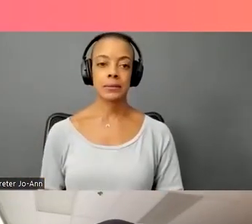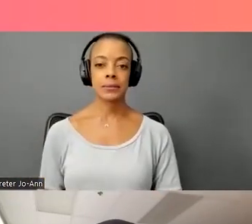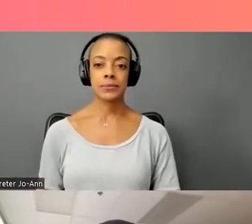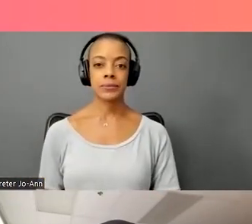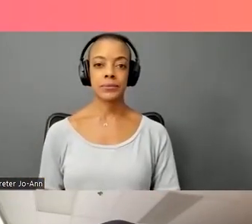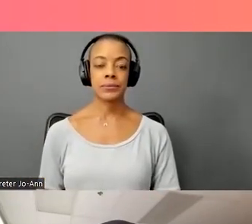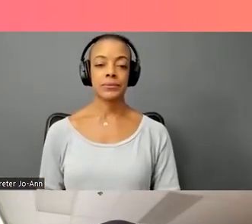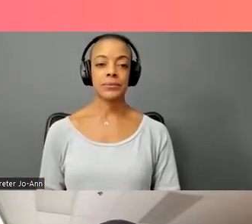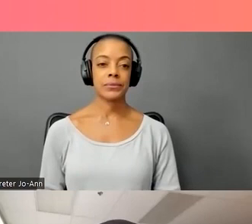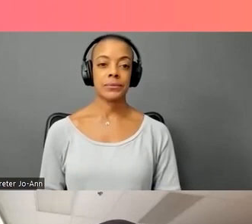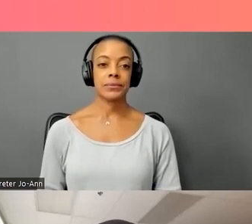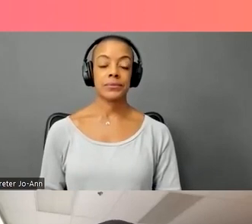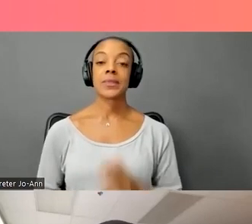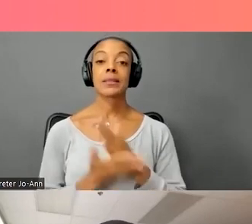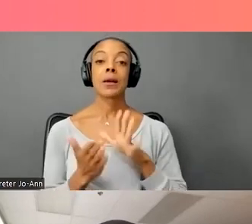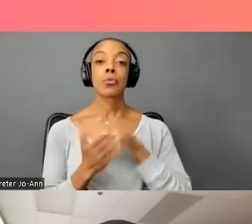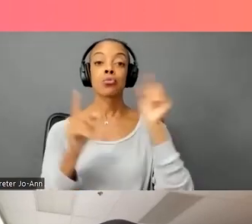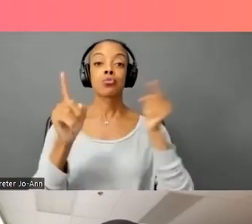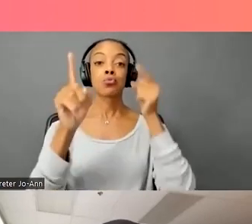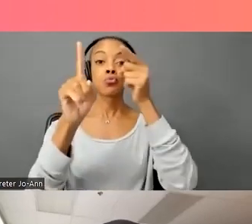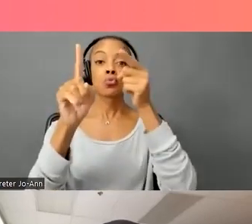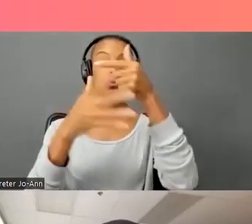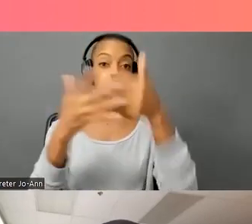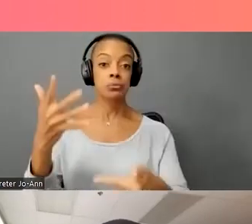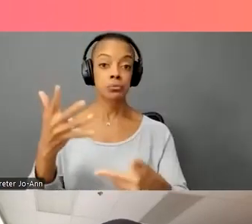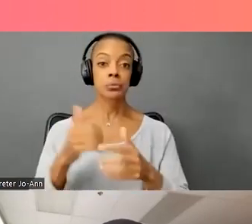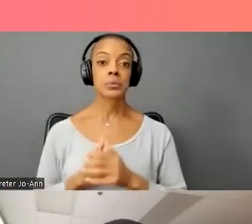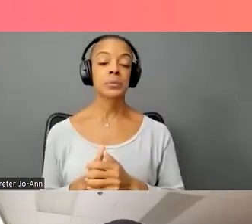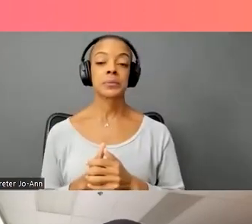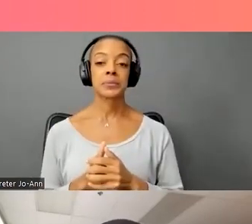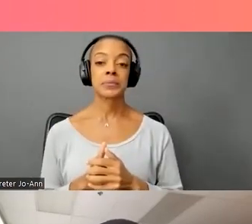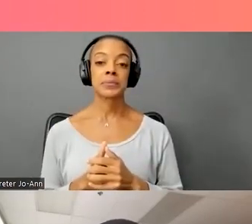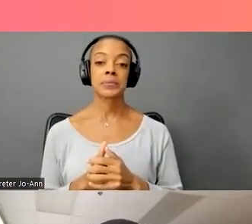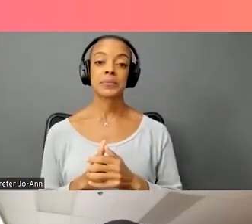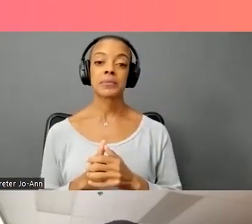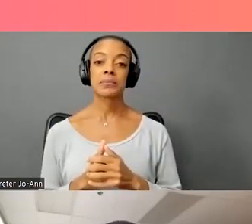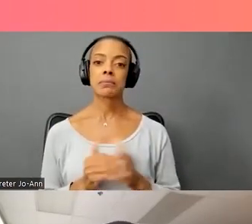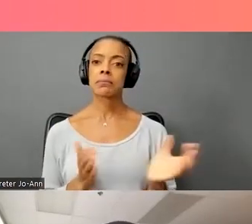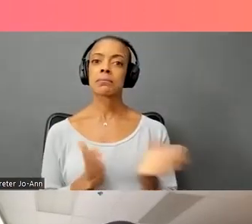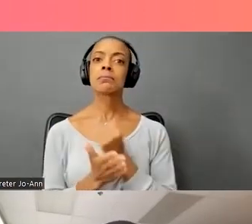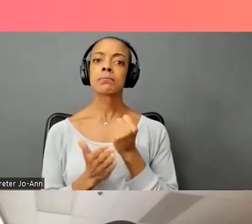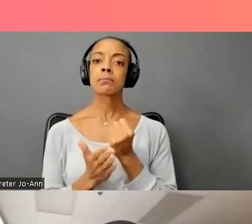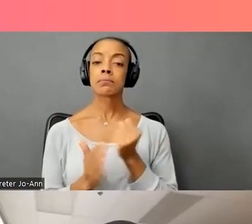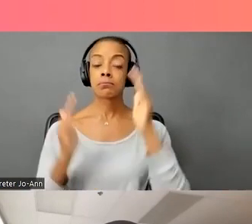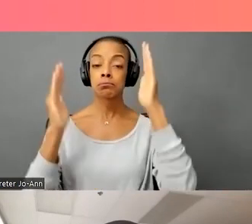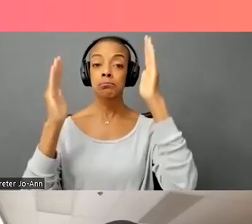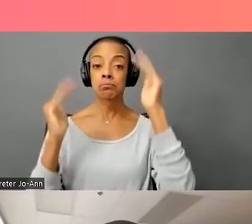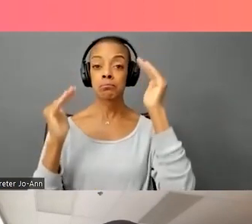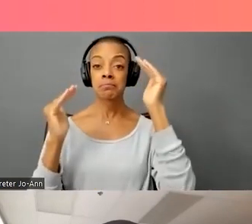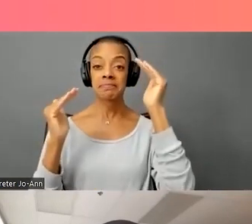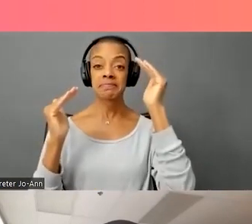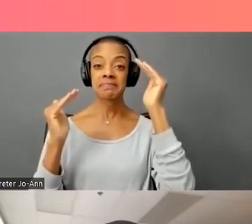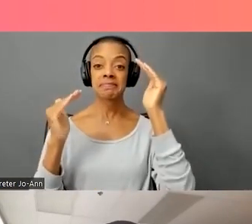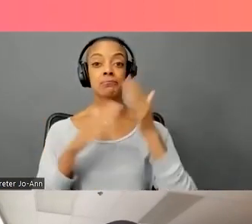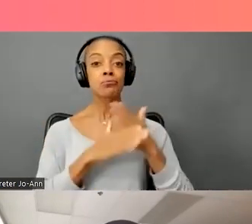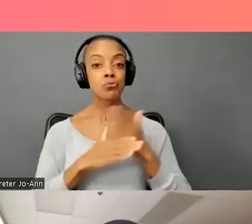These are some of the learning objectives for today. And so I hope to take this opportunity to share a